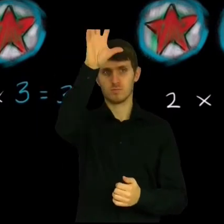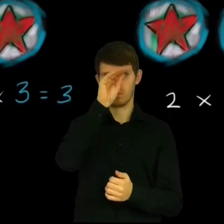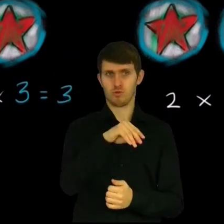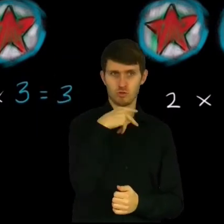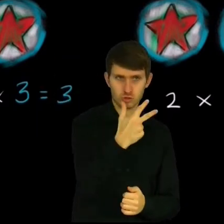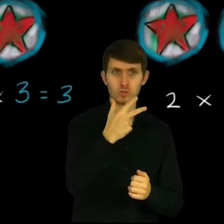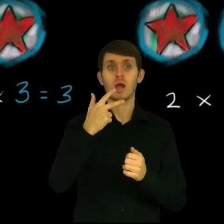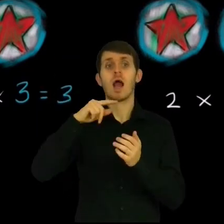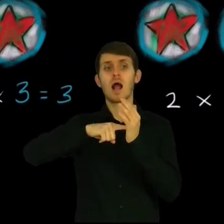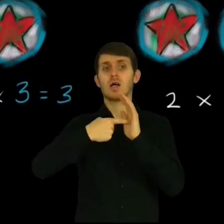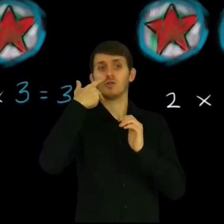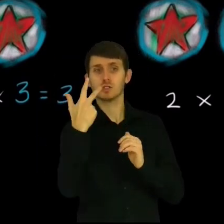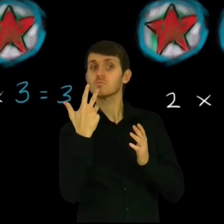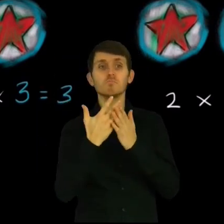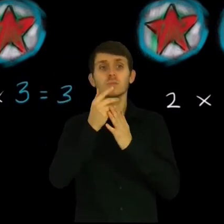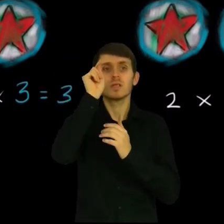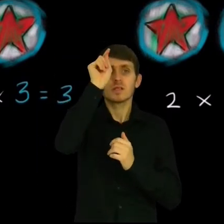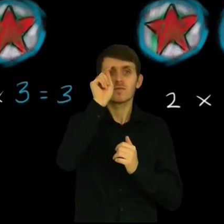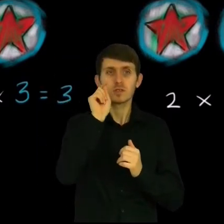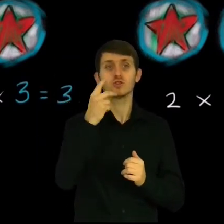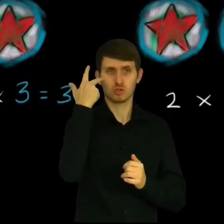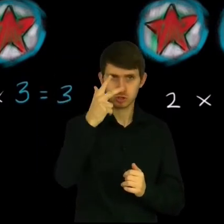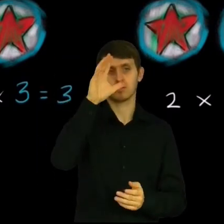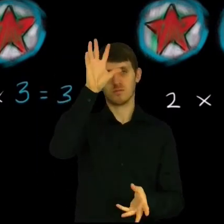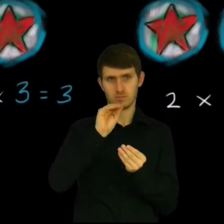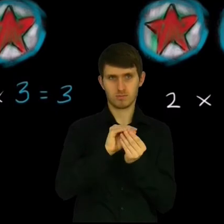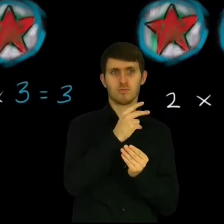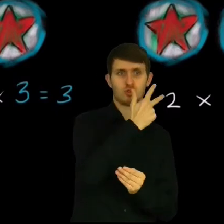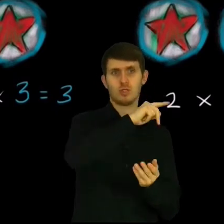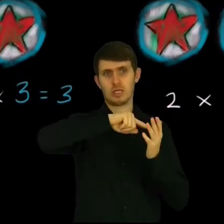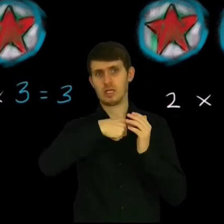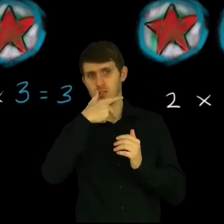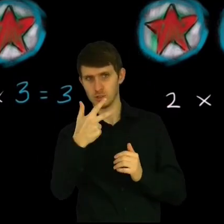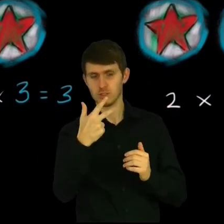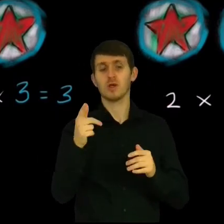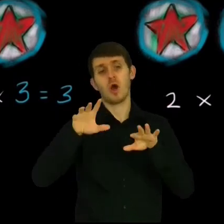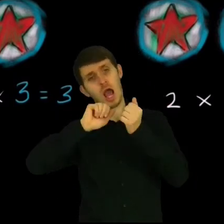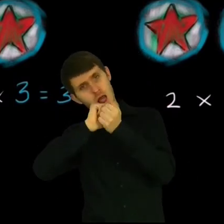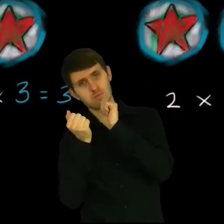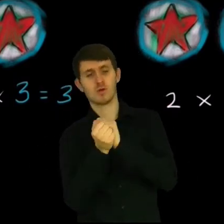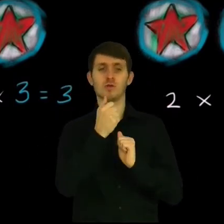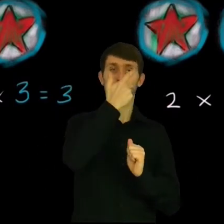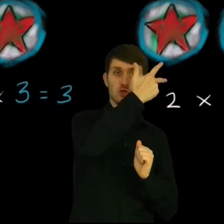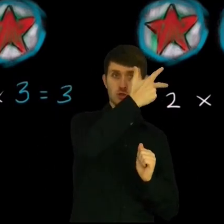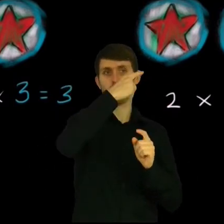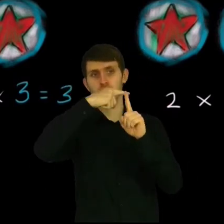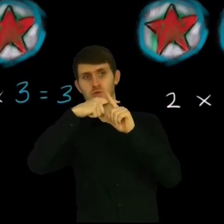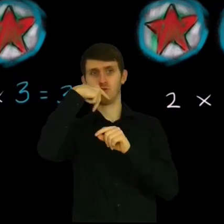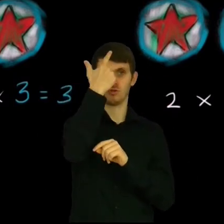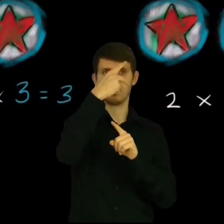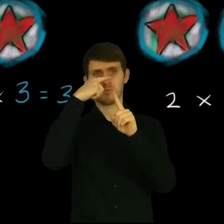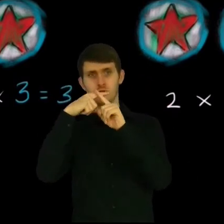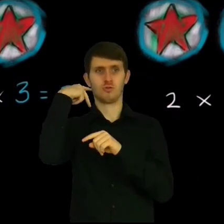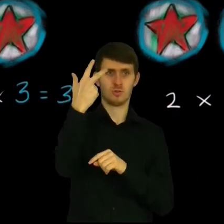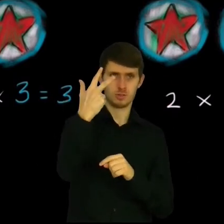three times three. And how many of these star patches do I now have? Well, this is going to be three plus